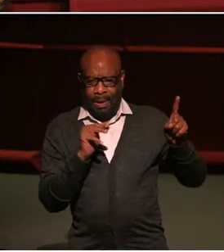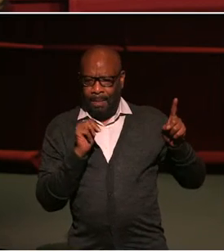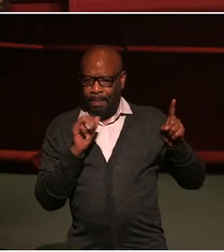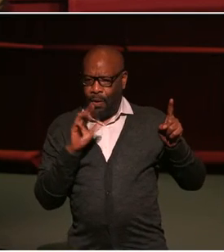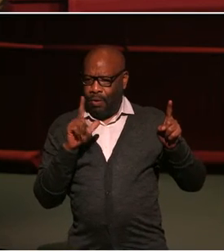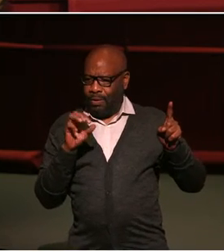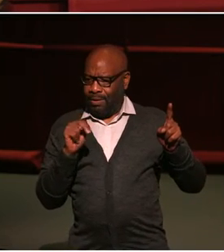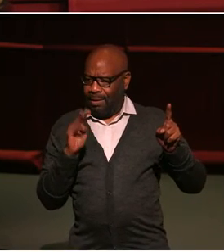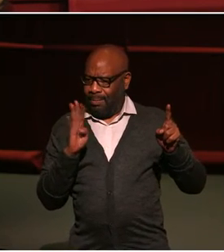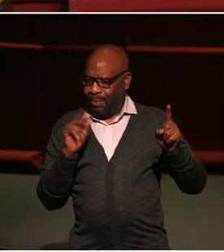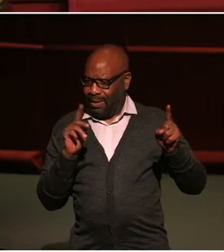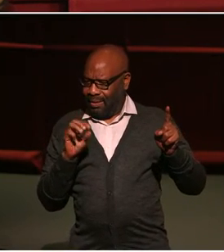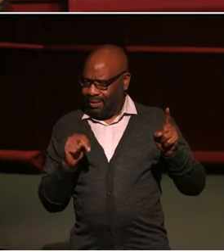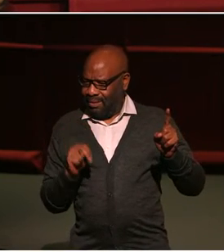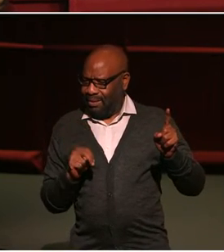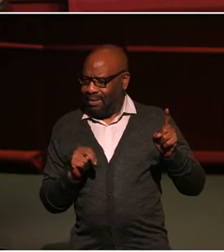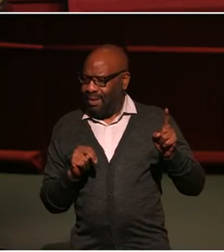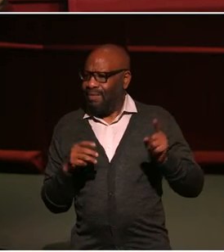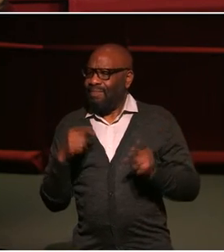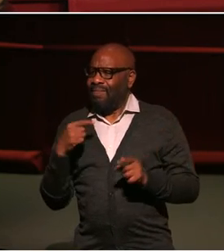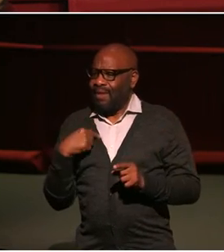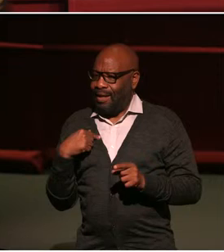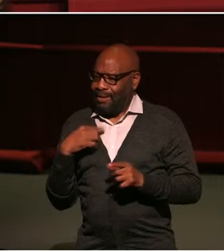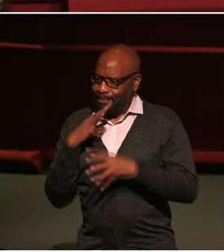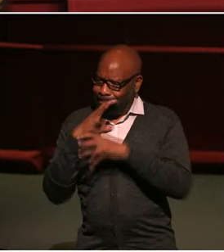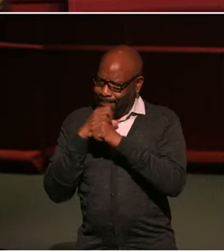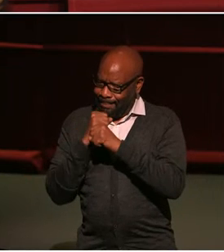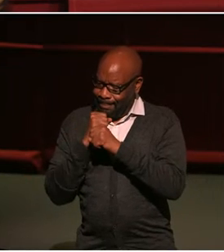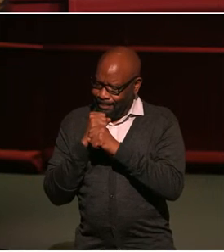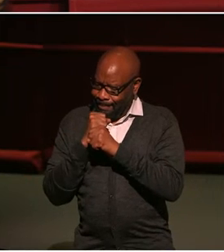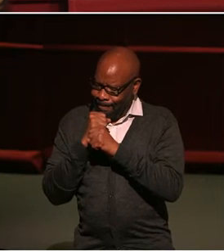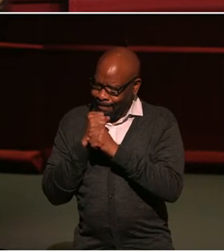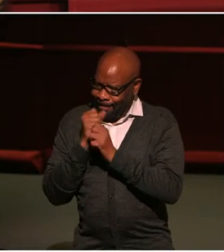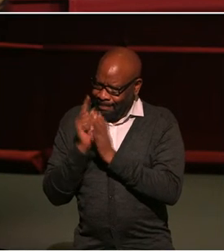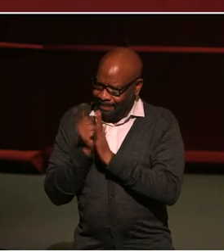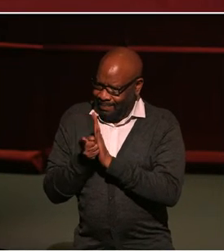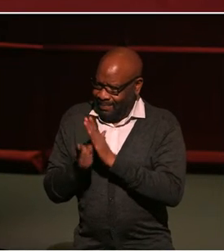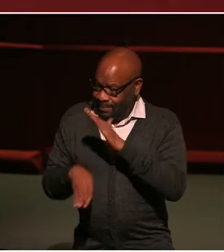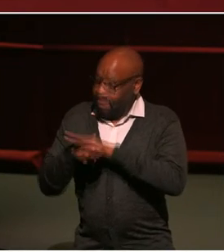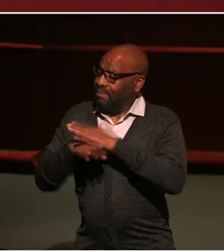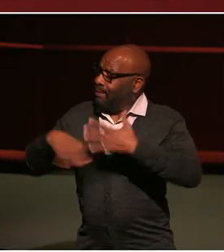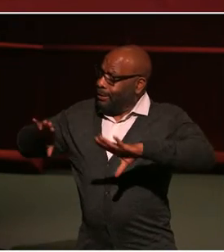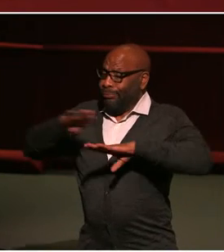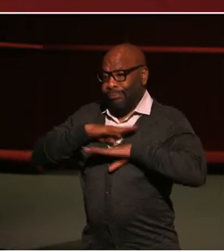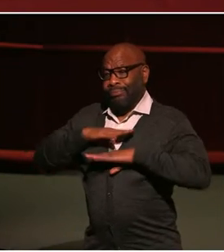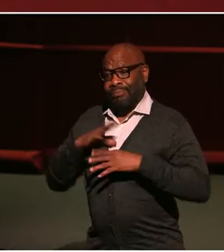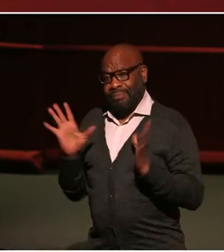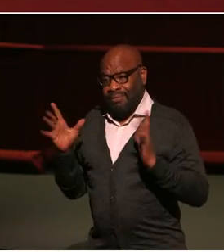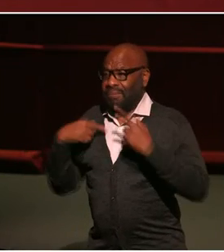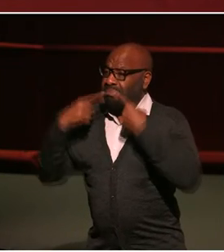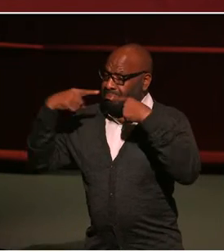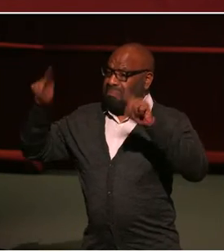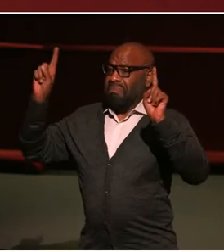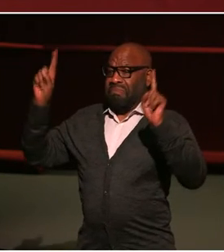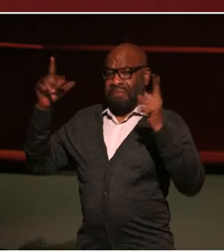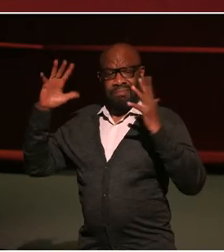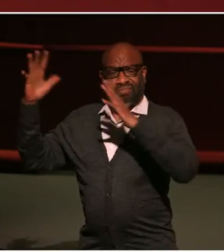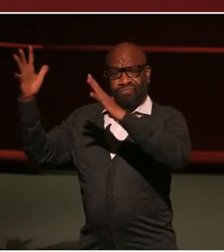all under 60 seconds. Yeah. Incredible.